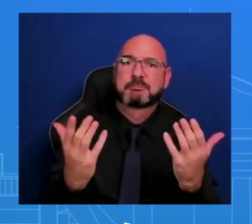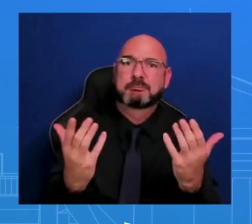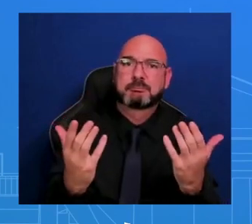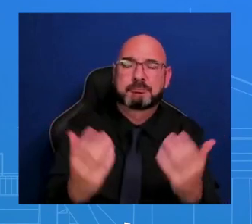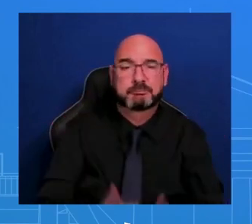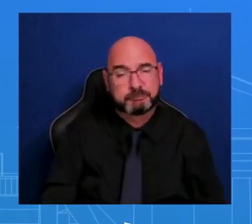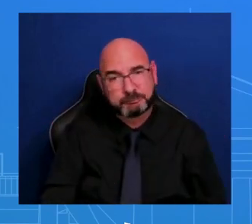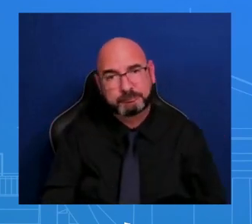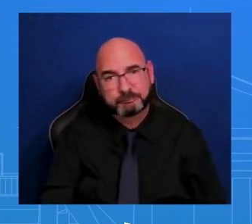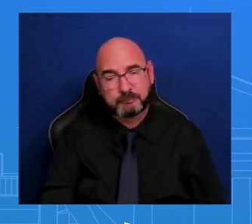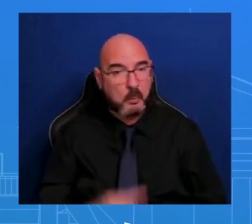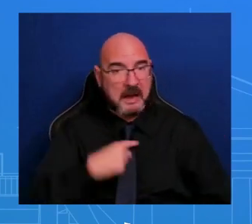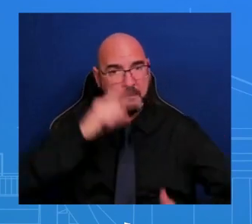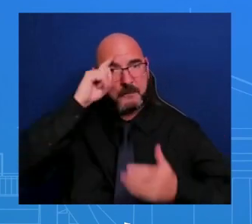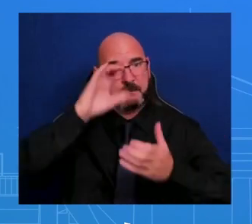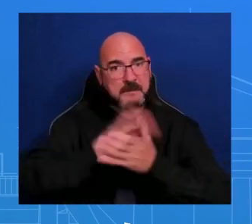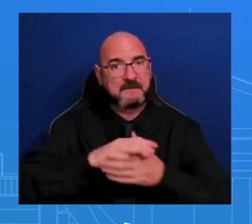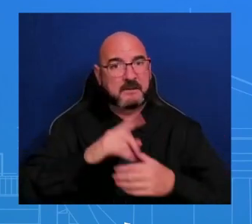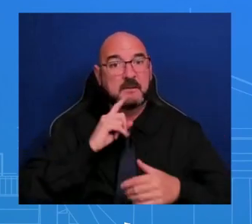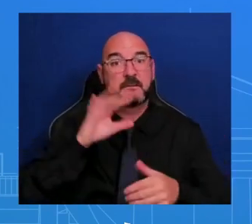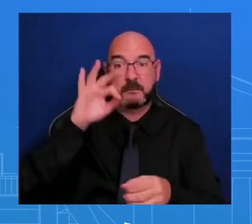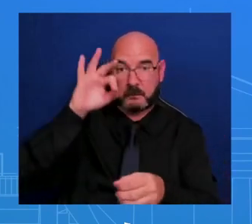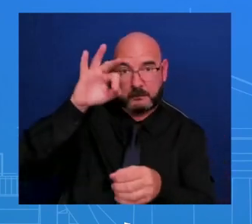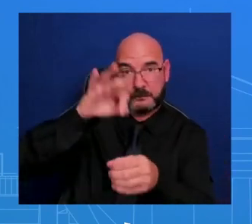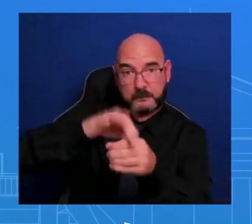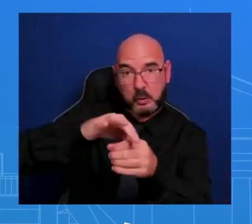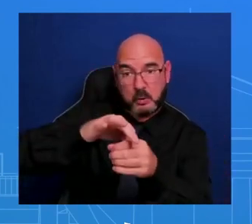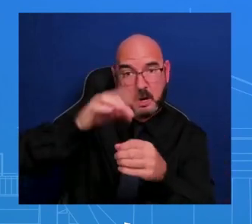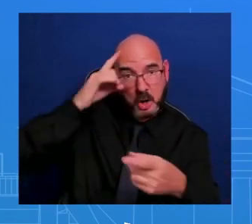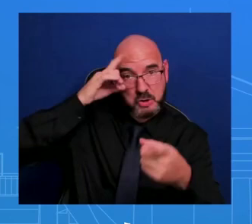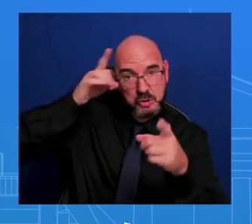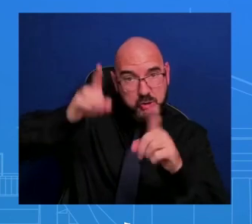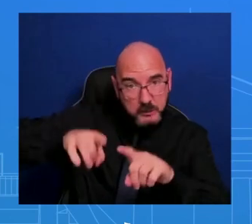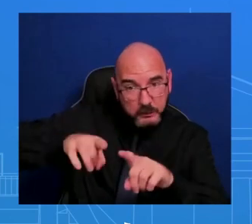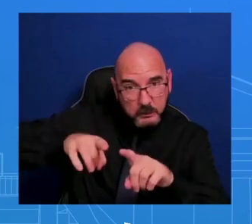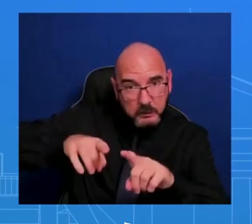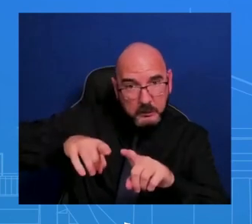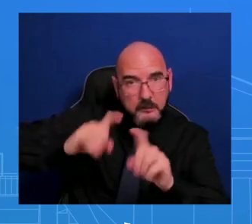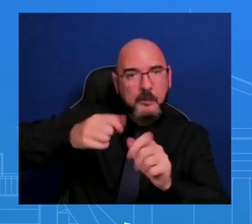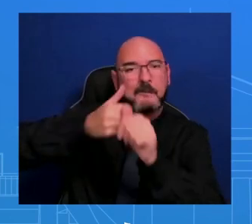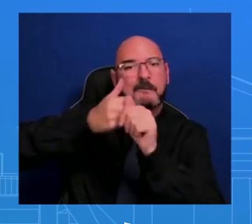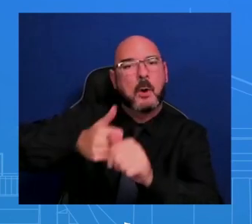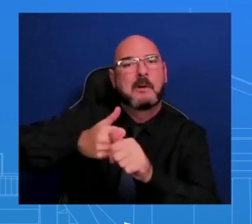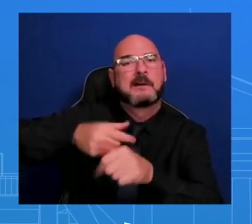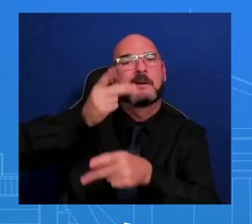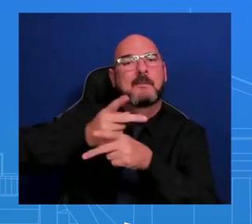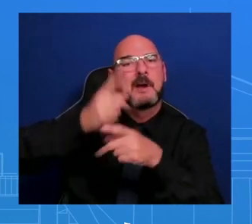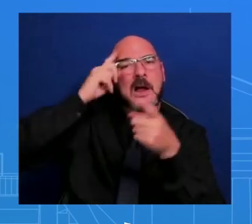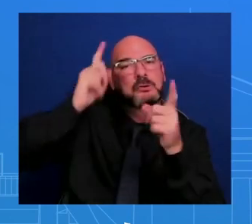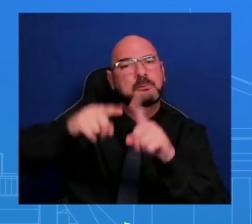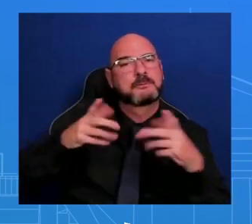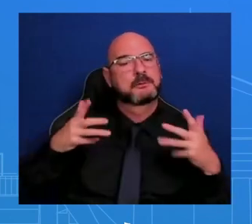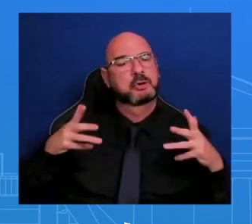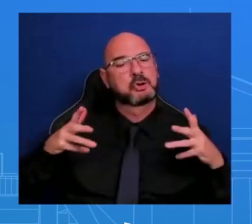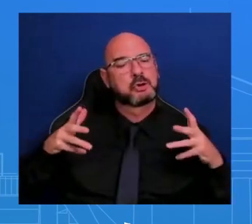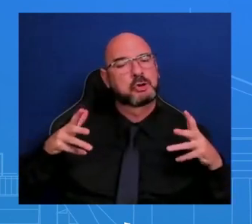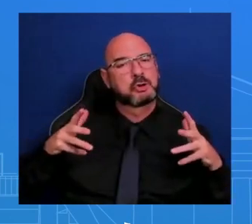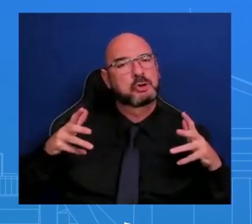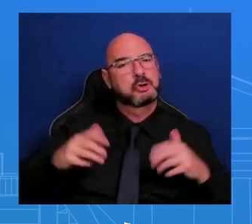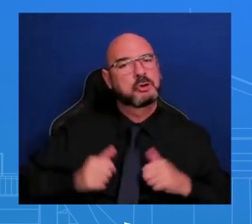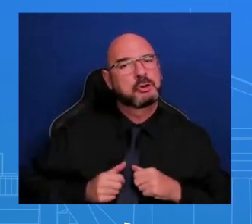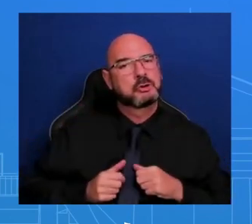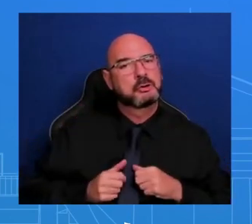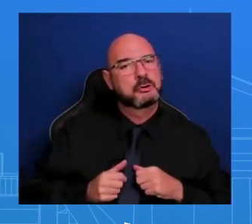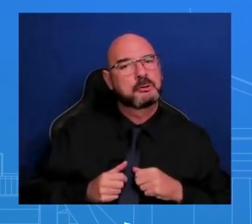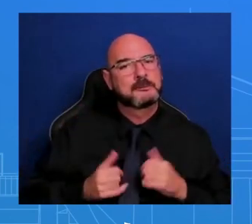on. The president signed that bill. And now we're at a point where we're talking about the supplemental budget, right, which is something that is common. It